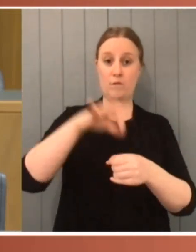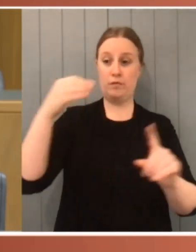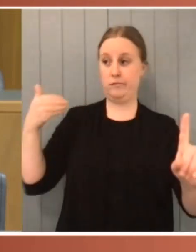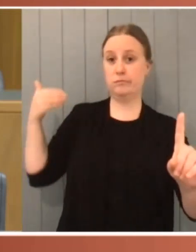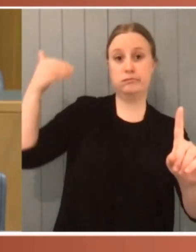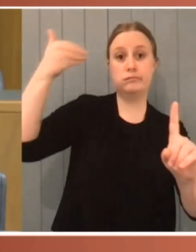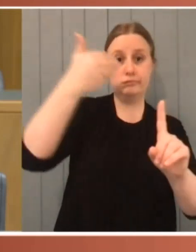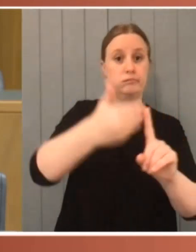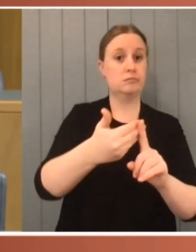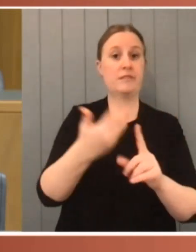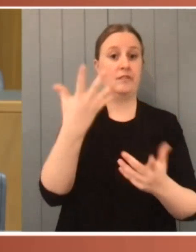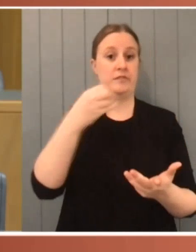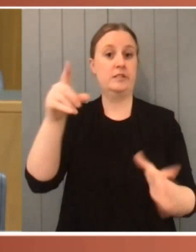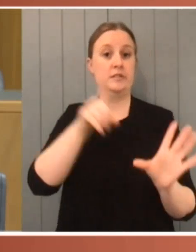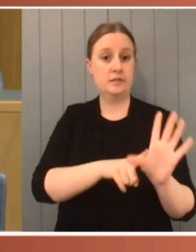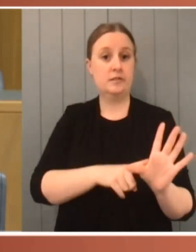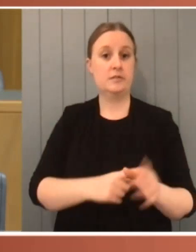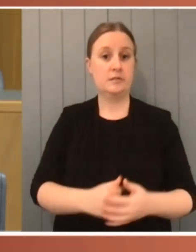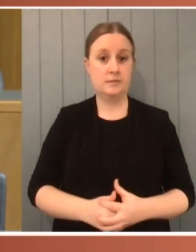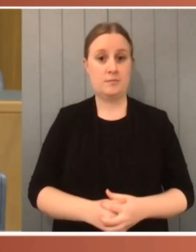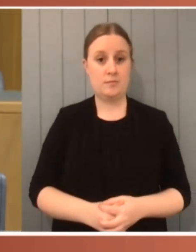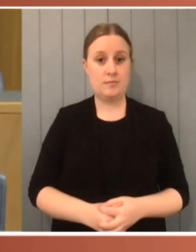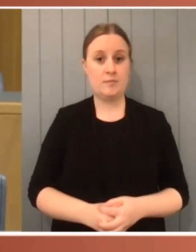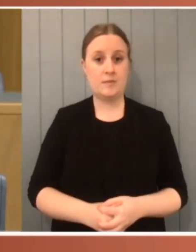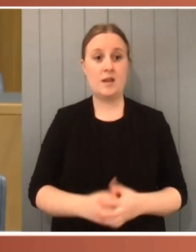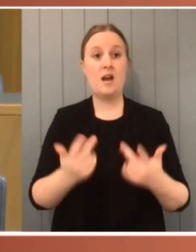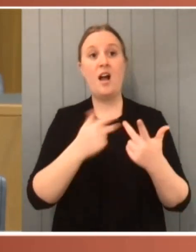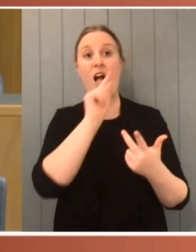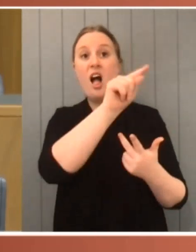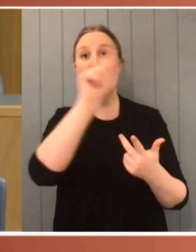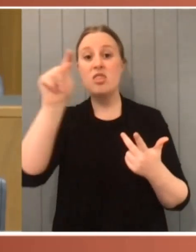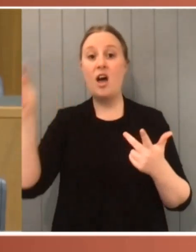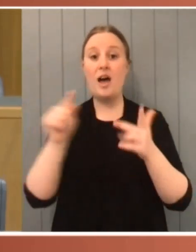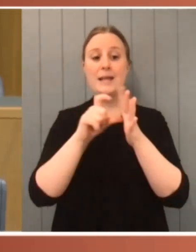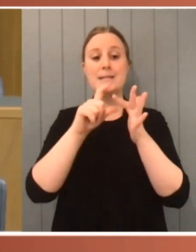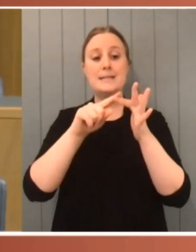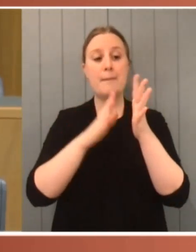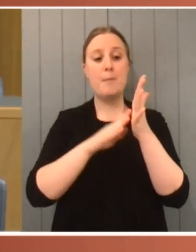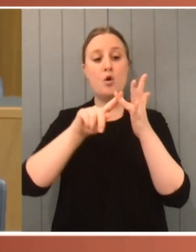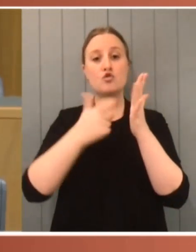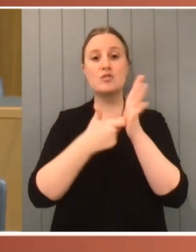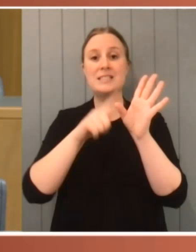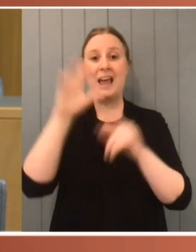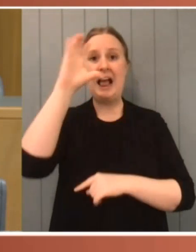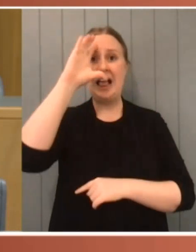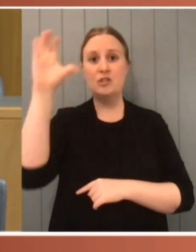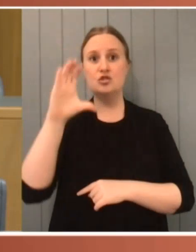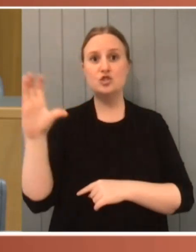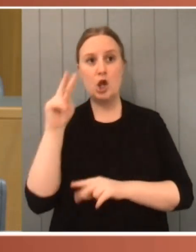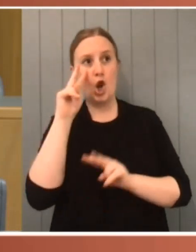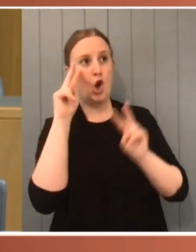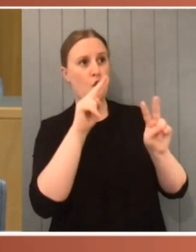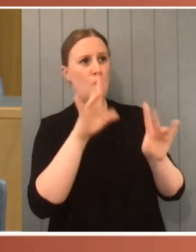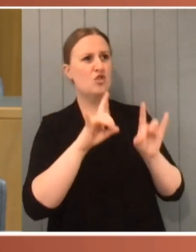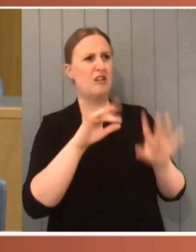marvelled at and envied by kindred democracies. It affords legitimacy to election outcomes in this